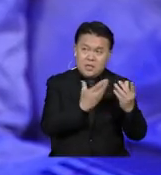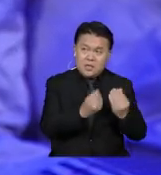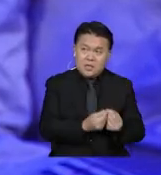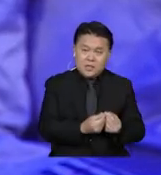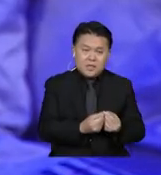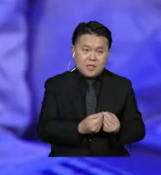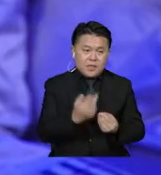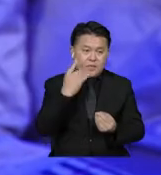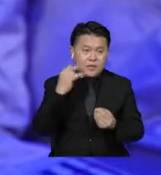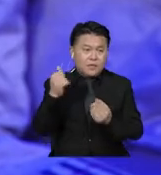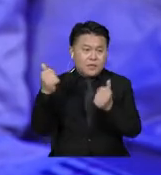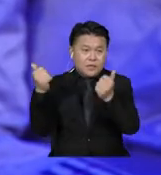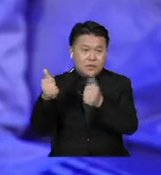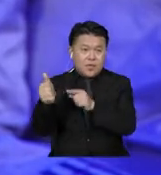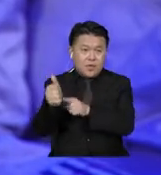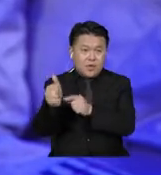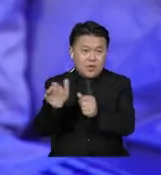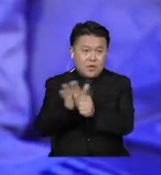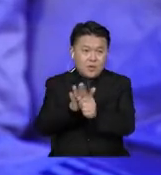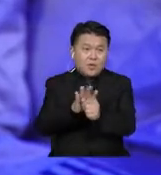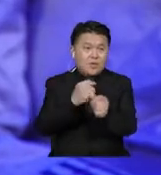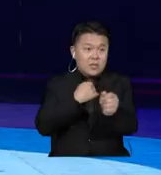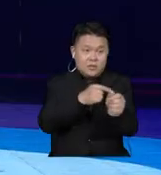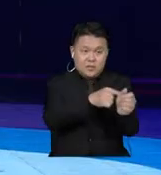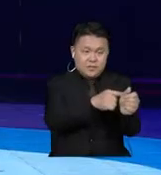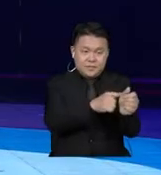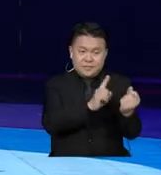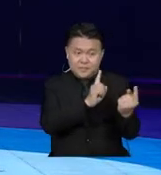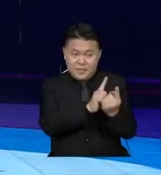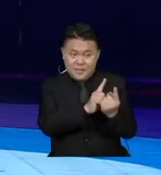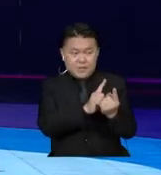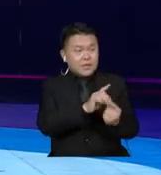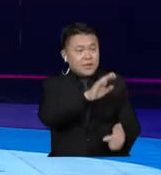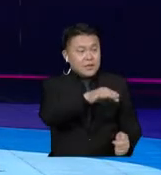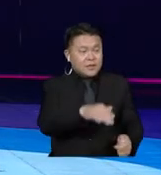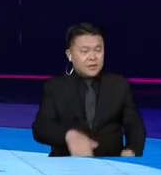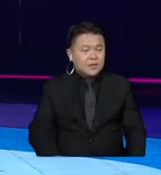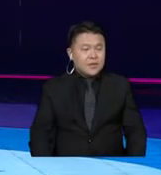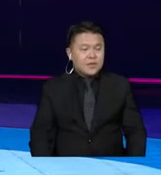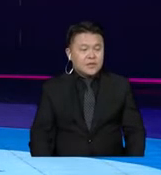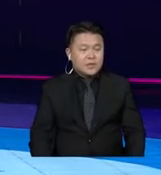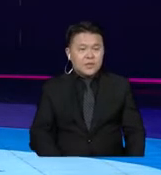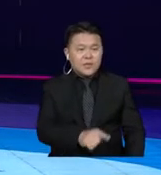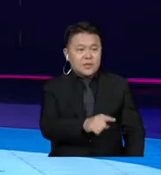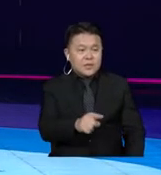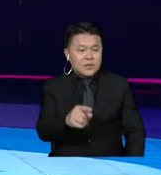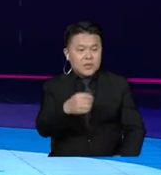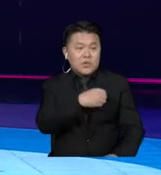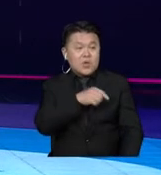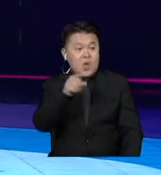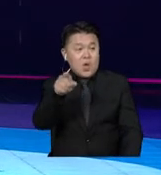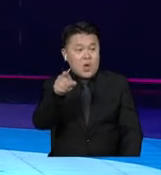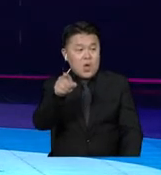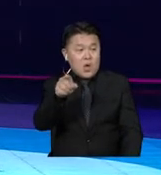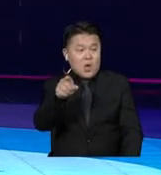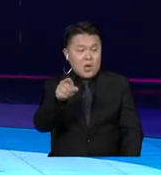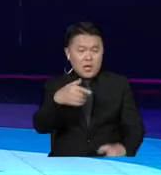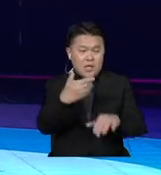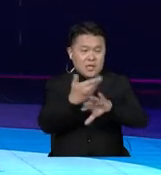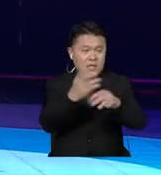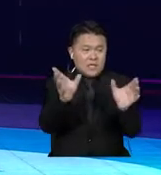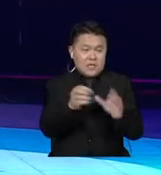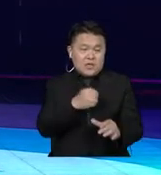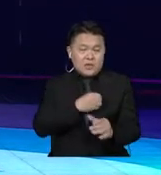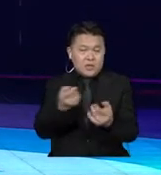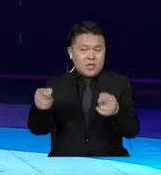States. And I met with him and I said, have you ever been to lunch with someone who's from the other party? And he said, no. And I said, why have you not